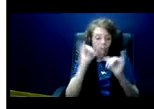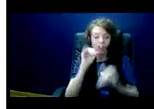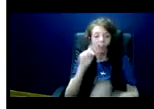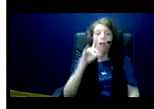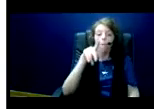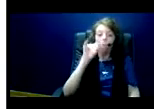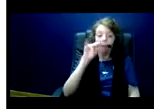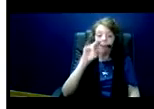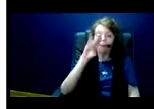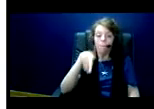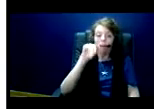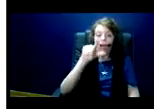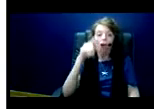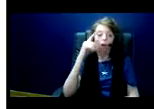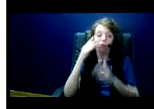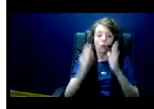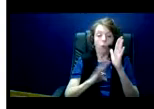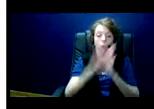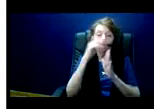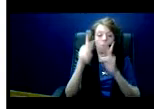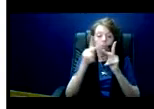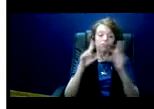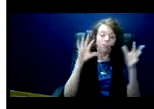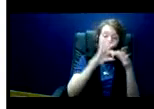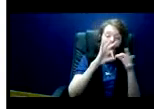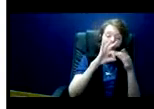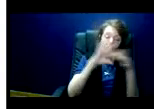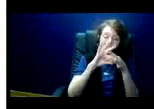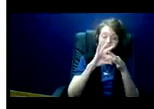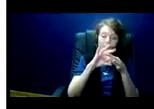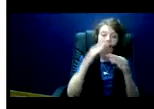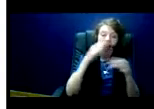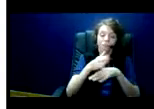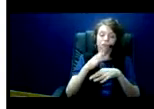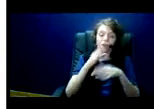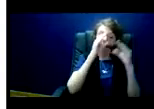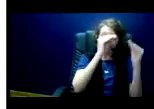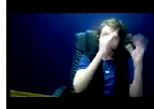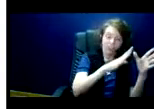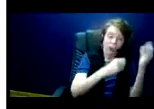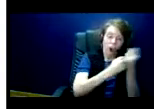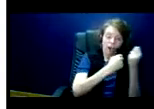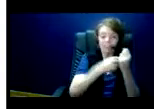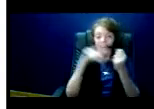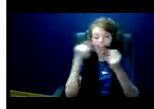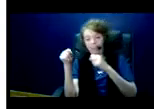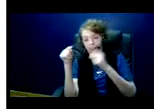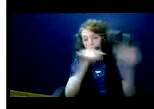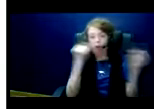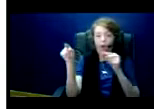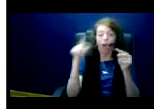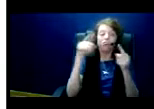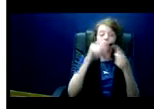pal program was a way for folks to develop relationships, actor to actor, and also actor to teaching artists or supporting artists, and as a way for folks to sort of